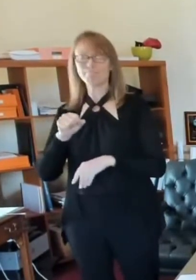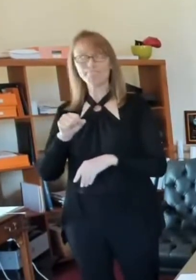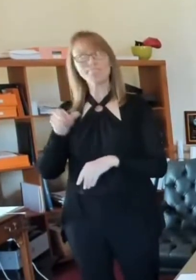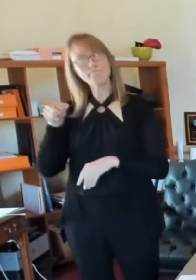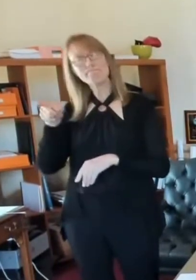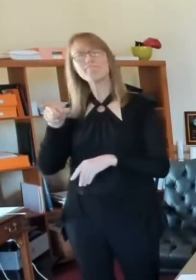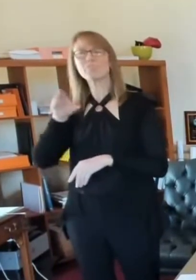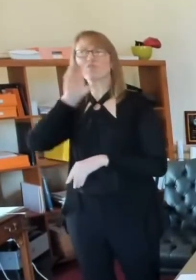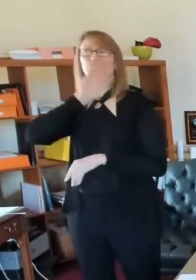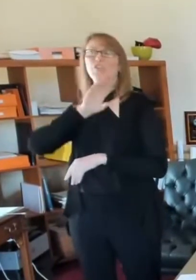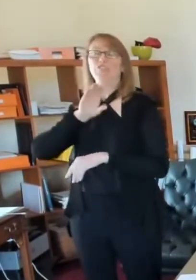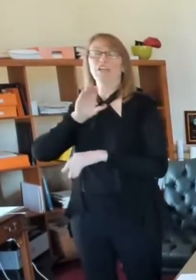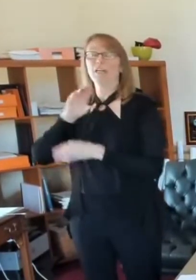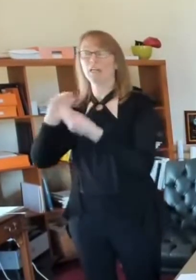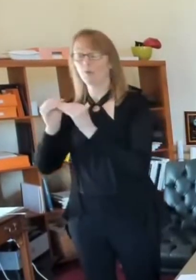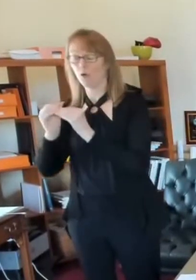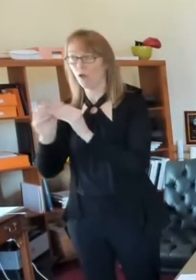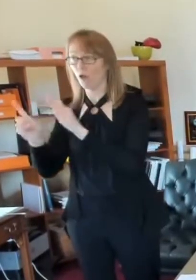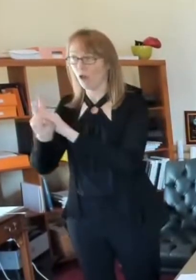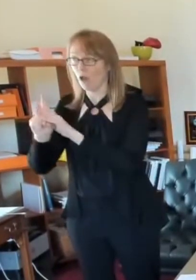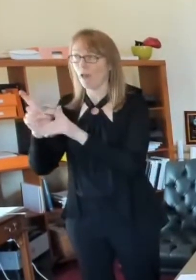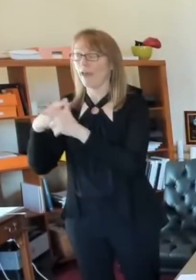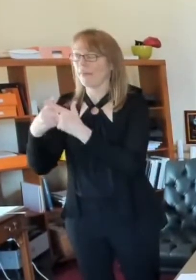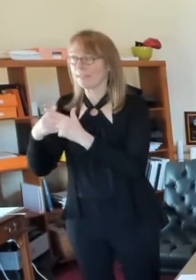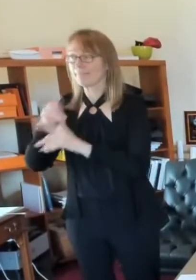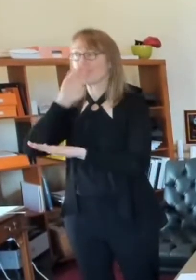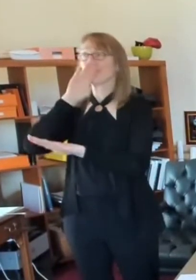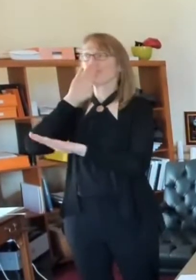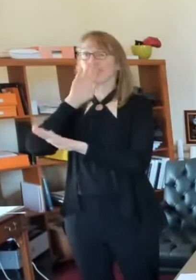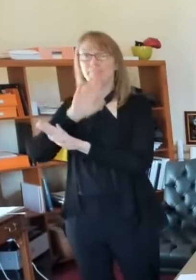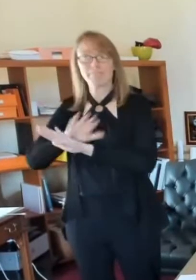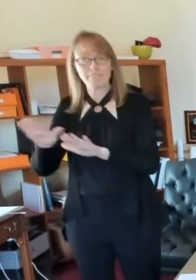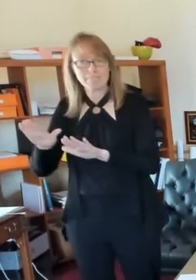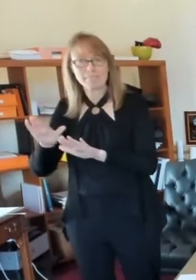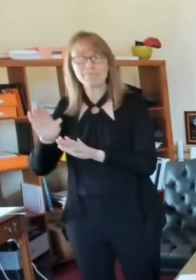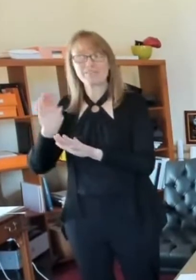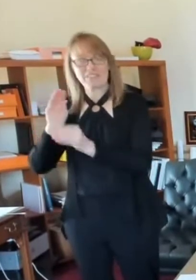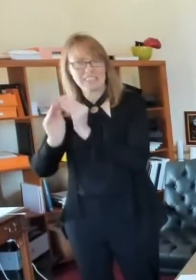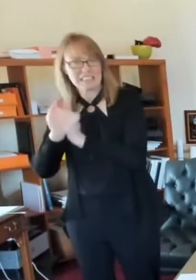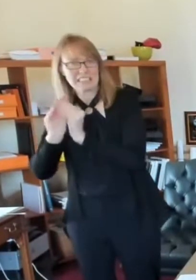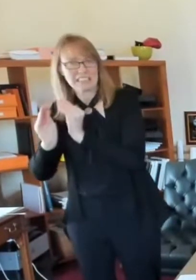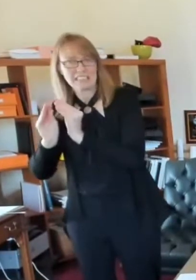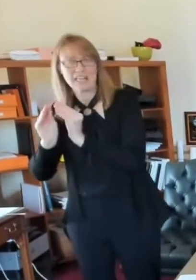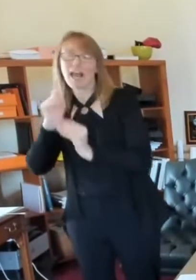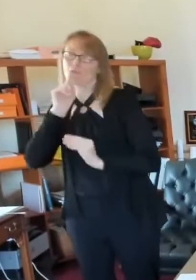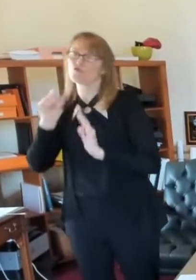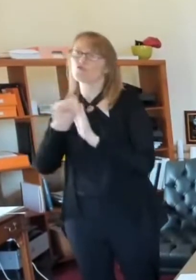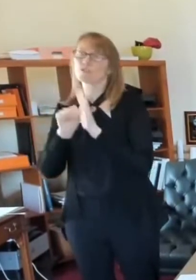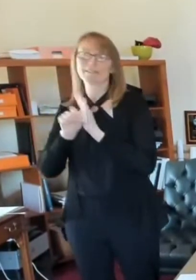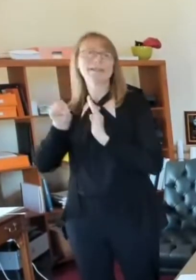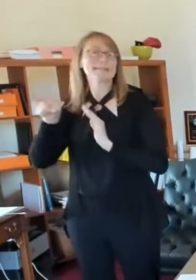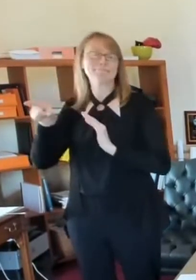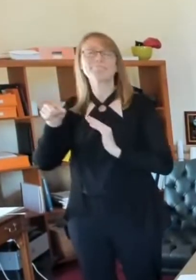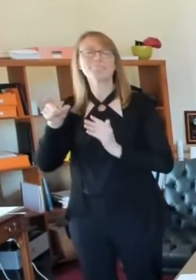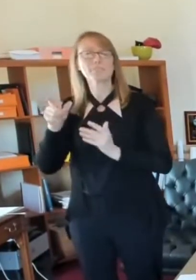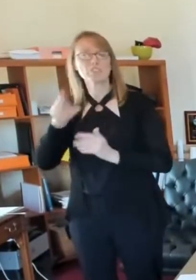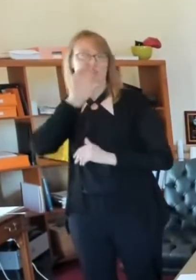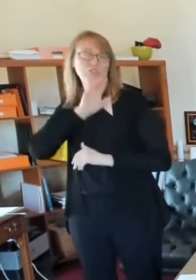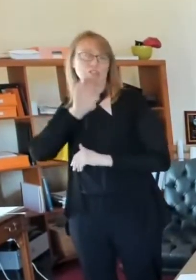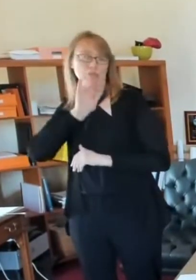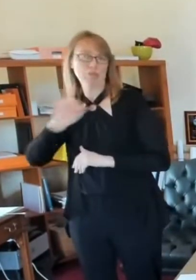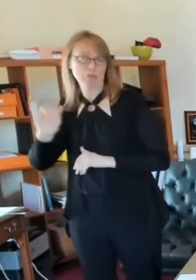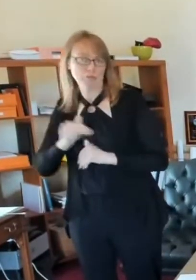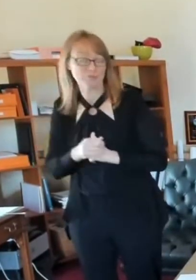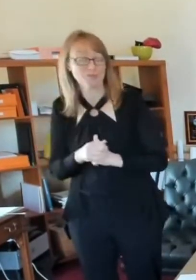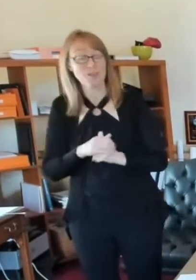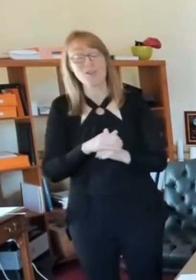piece of information, and I'm sure the state's frustrated by it too. But you know, as we all try to rely on the data and rely on the science, which